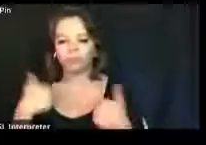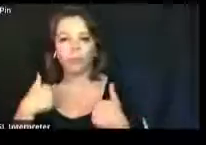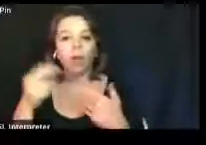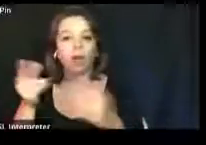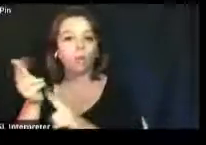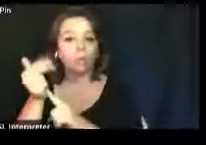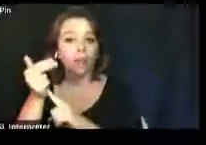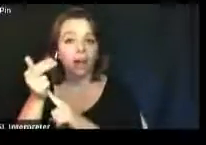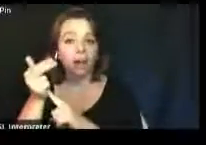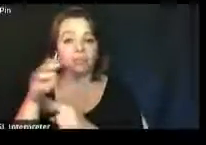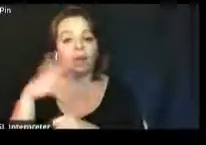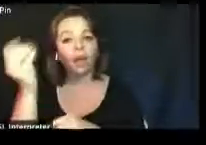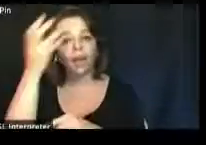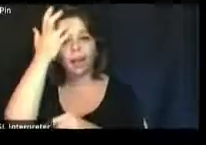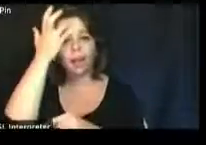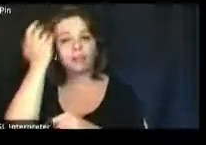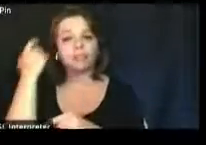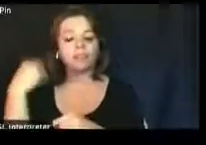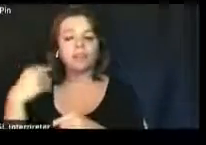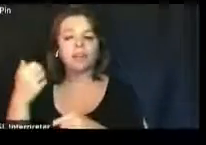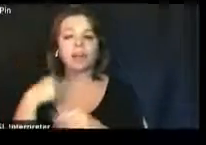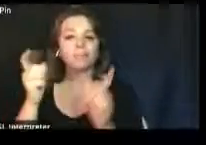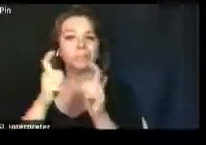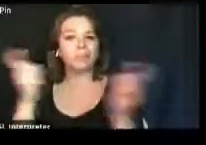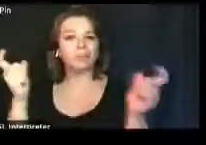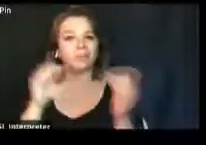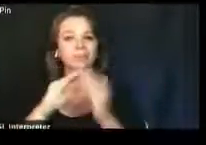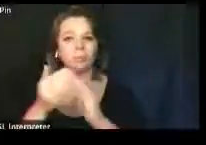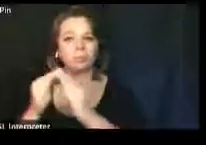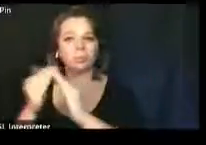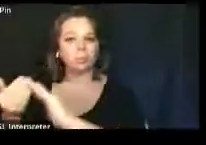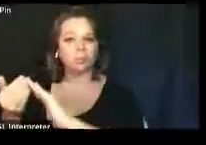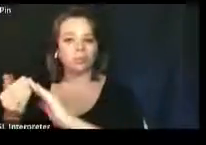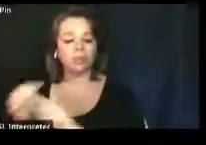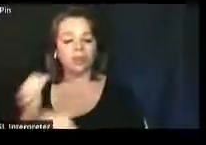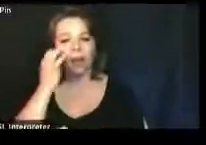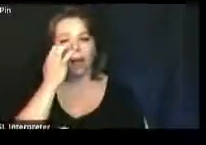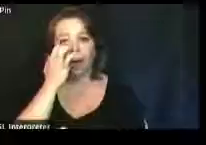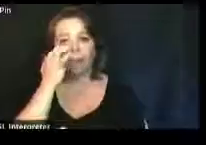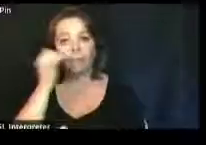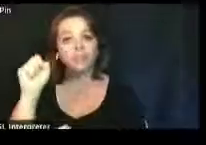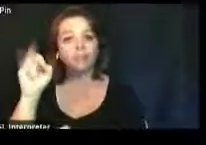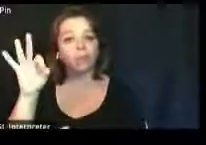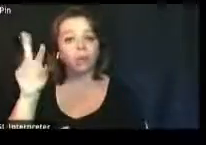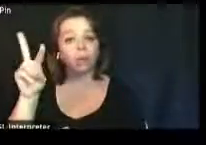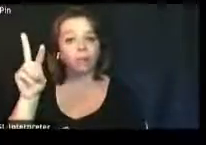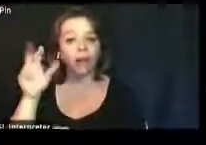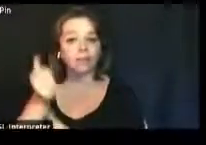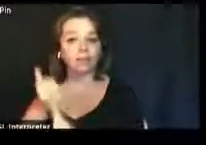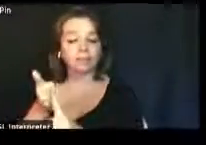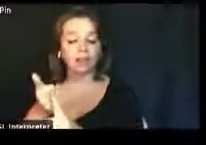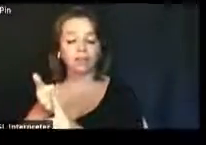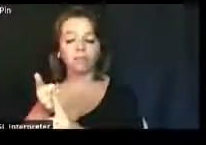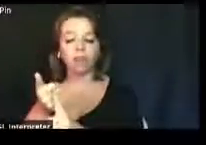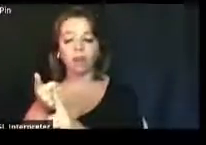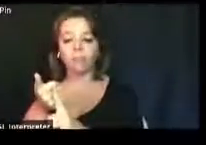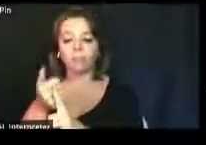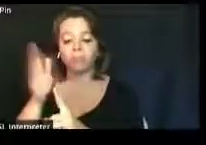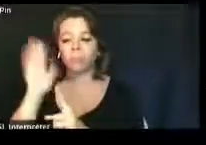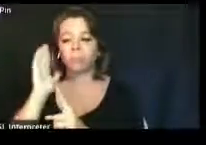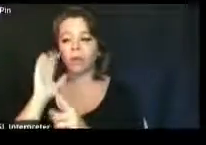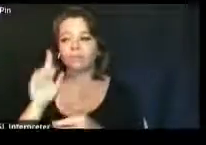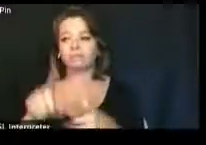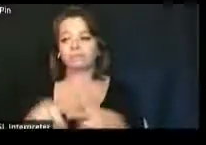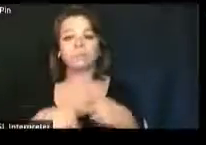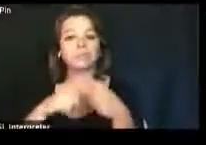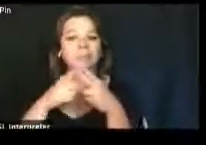hotels and a big community. The San Fernando Valley was once the beginning